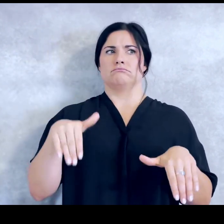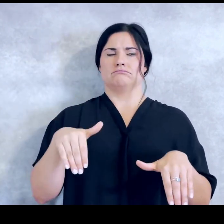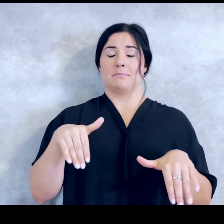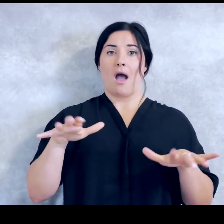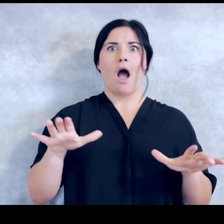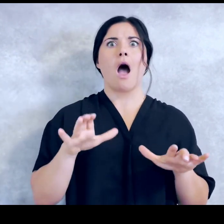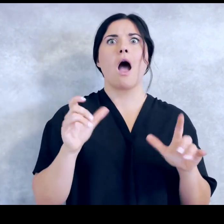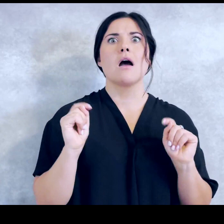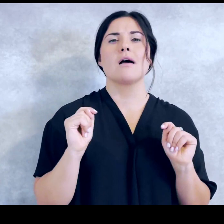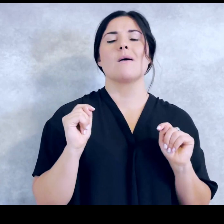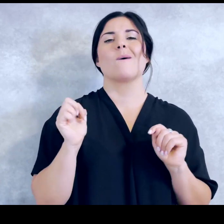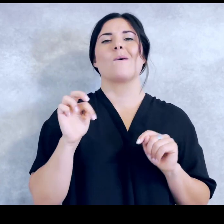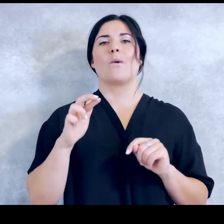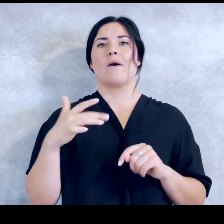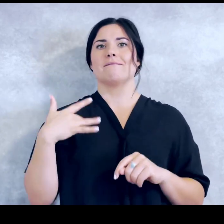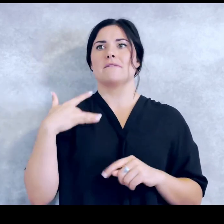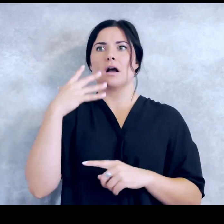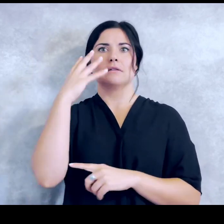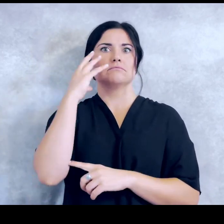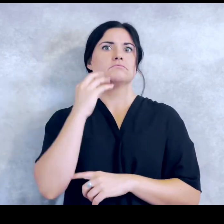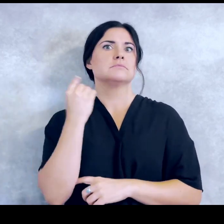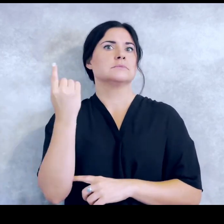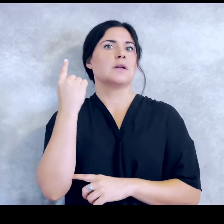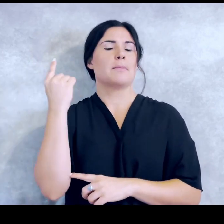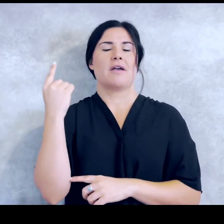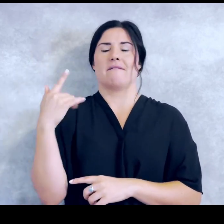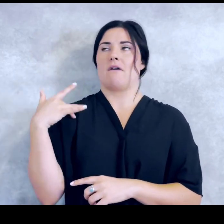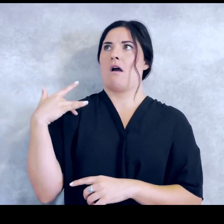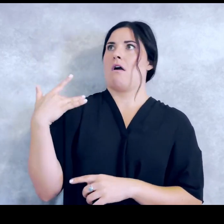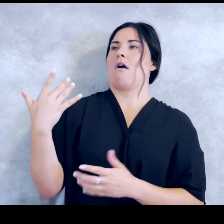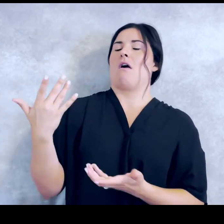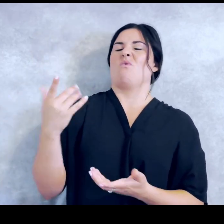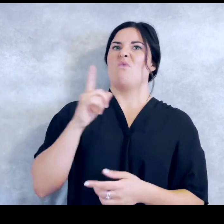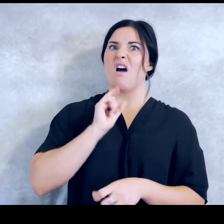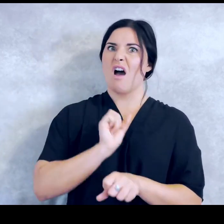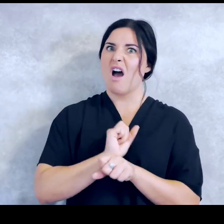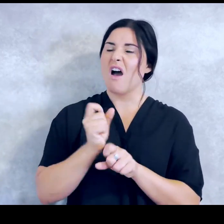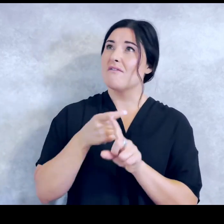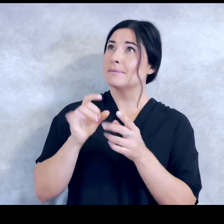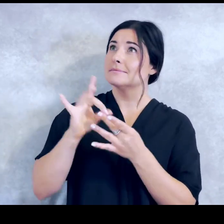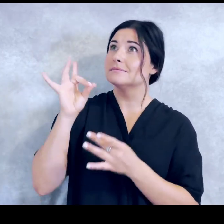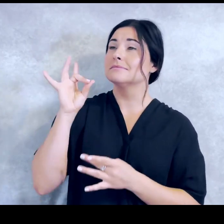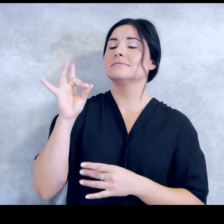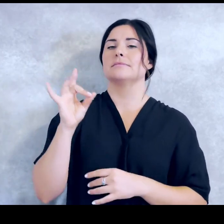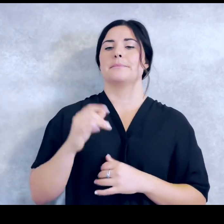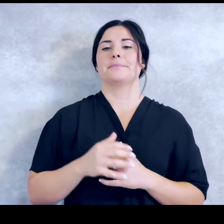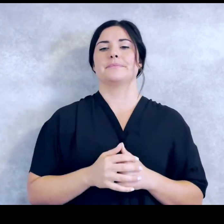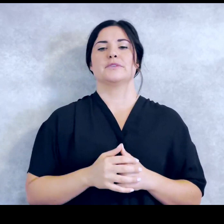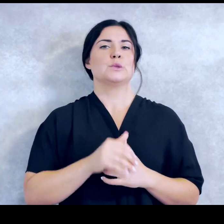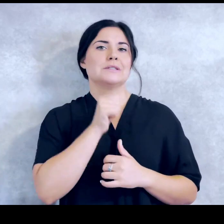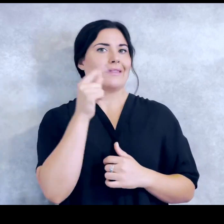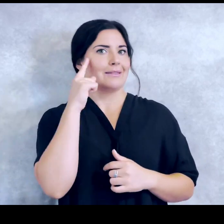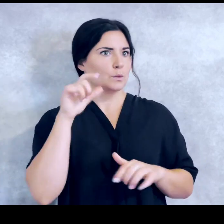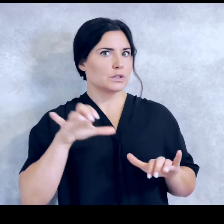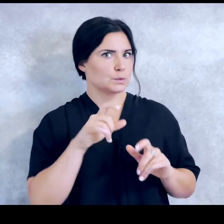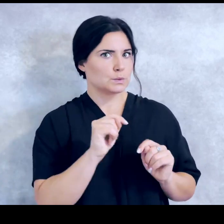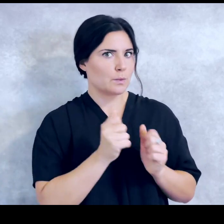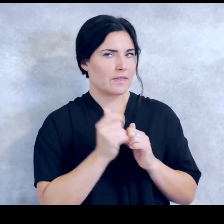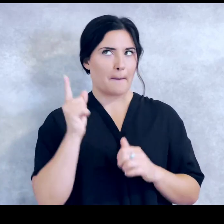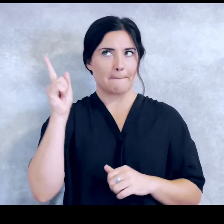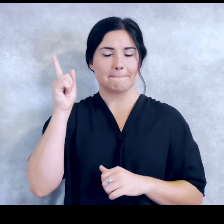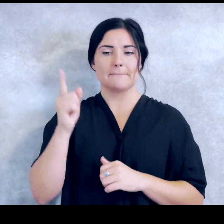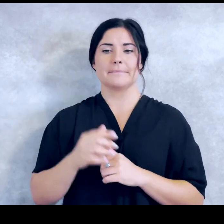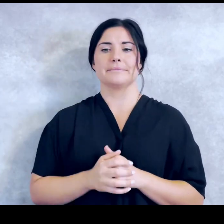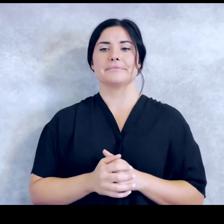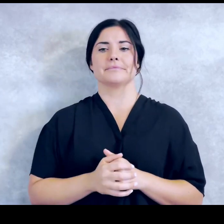to feel or express something that you didn't think that you could do? So I